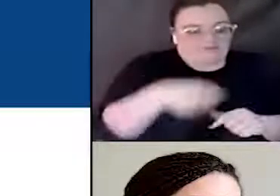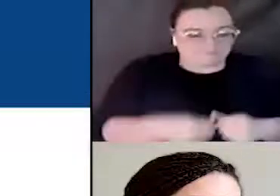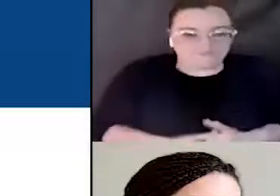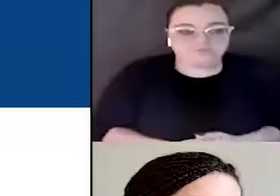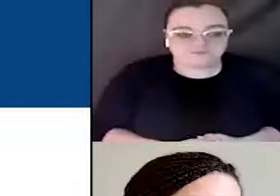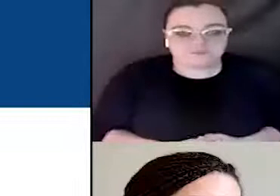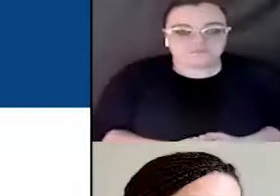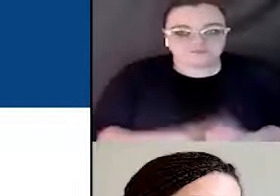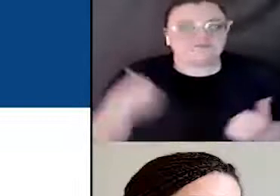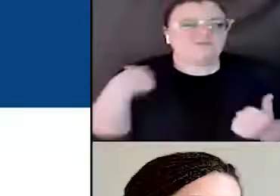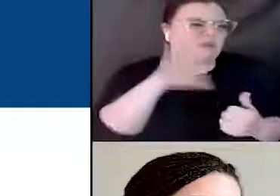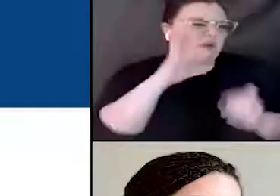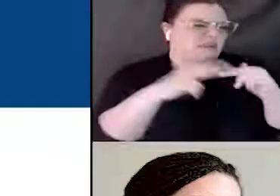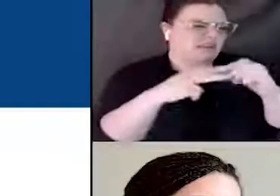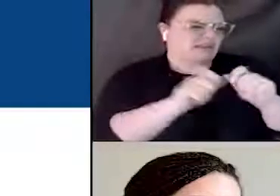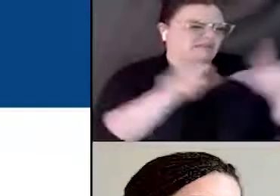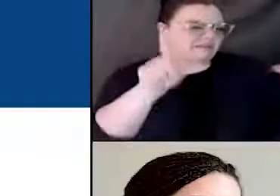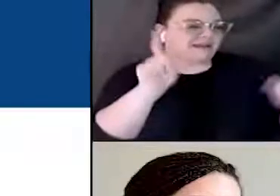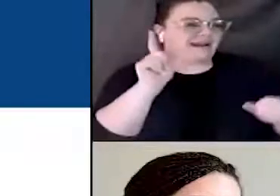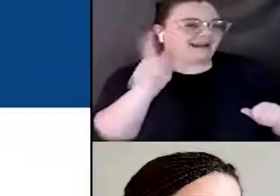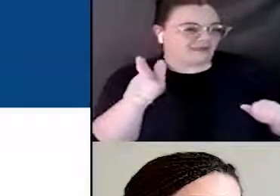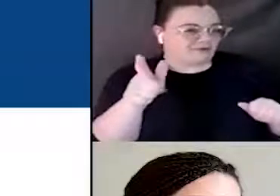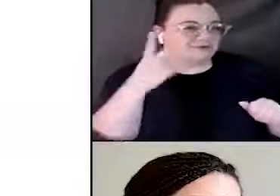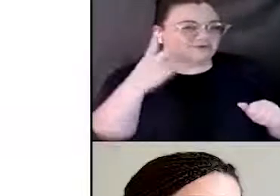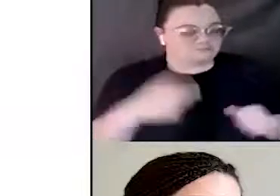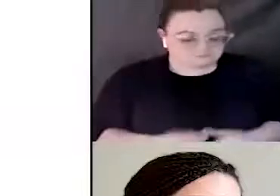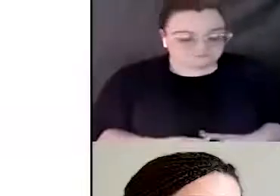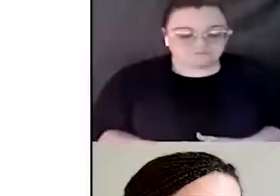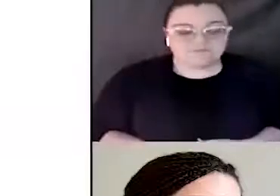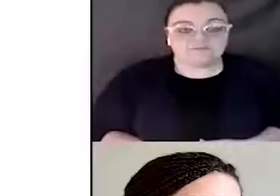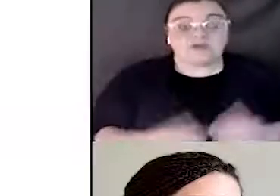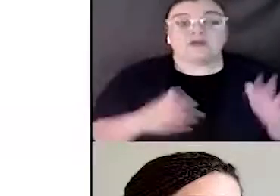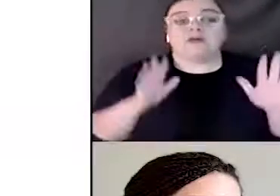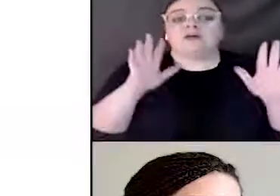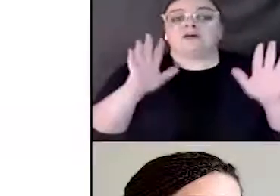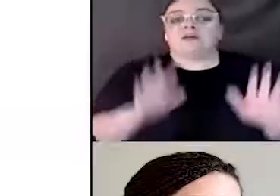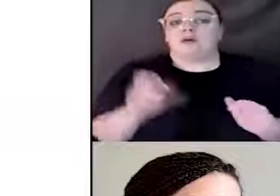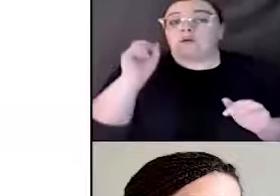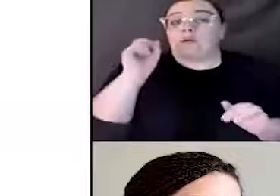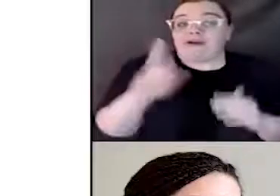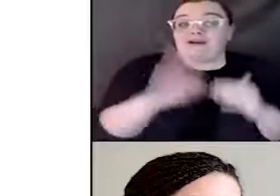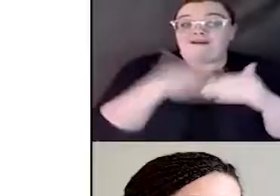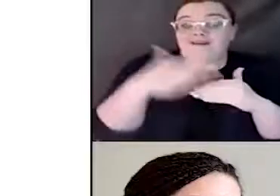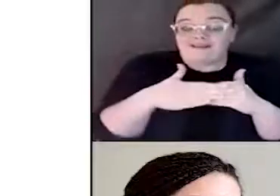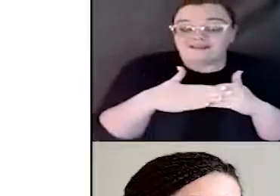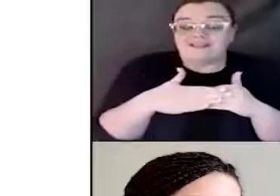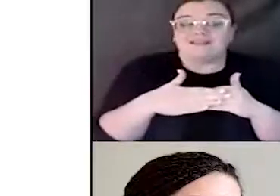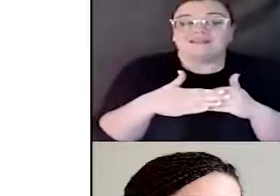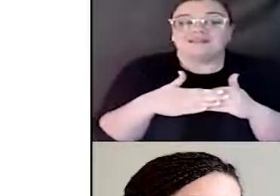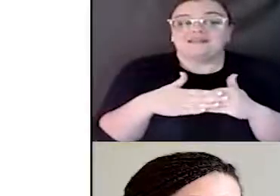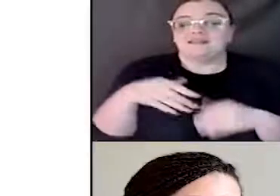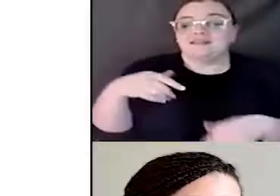that has recording you can watch too. Okay, so next up, we're going to